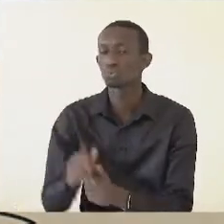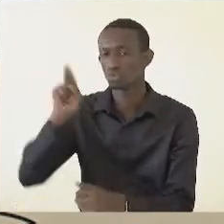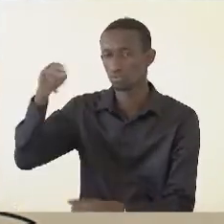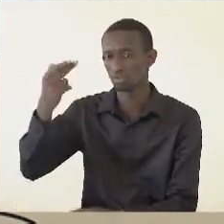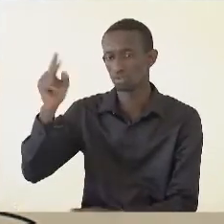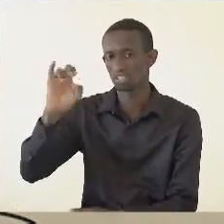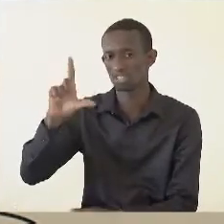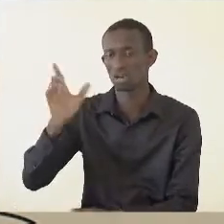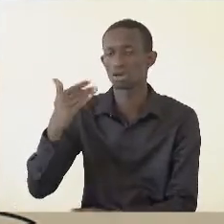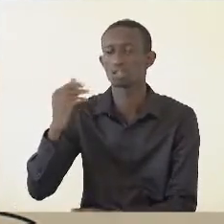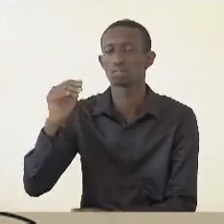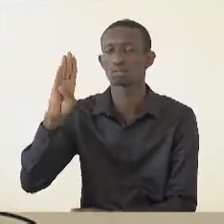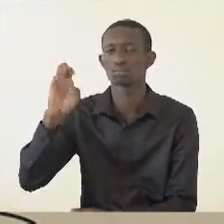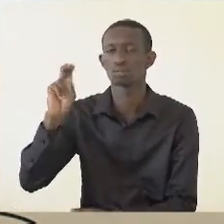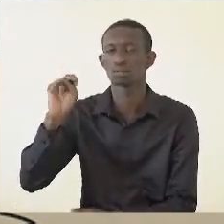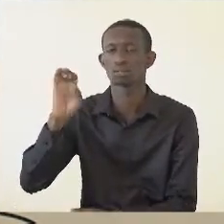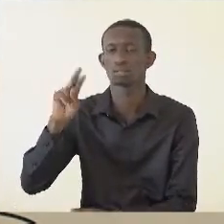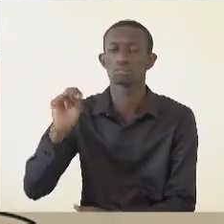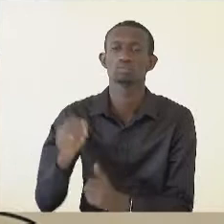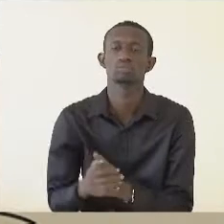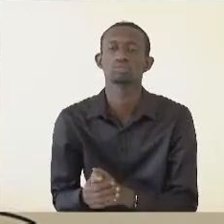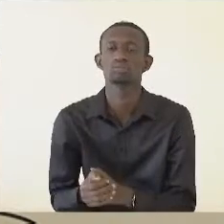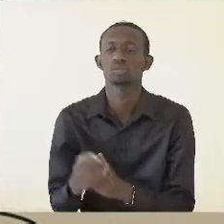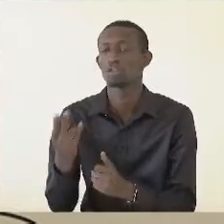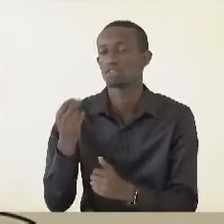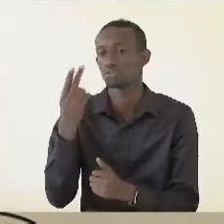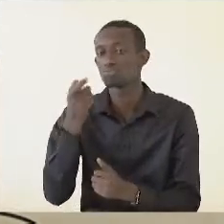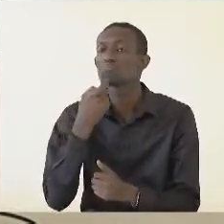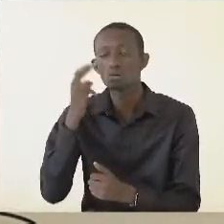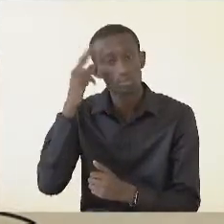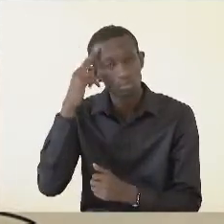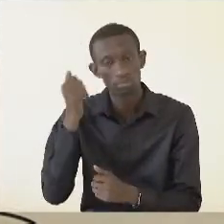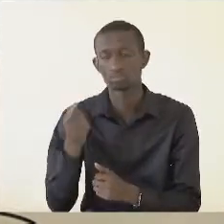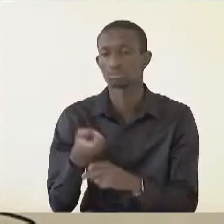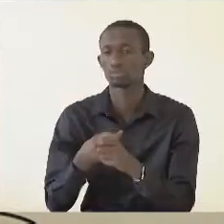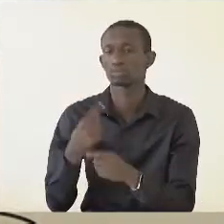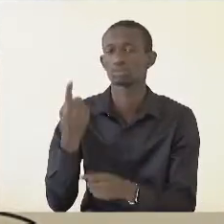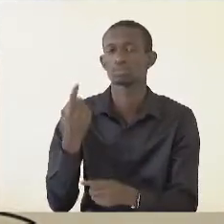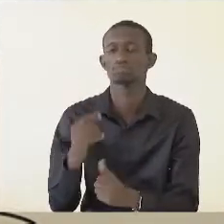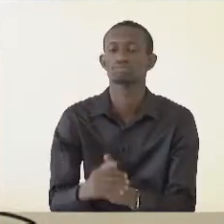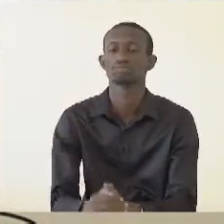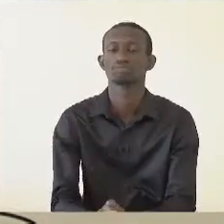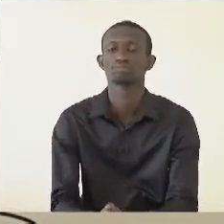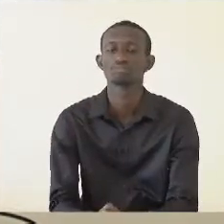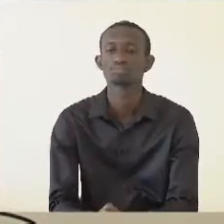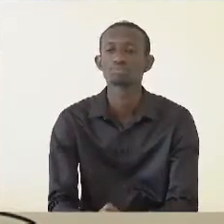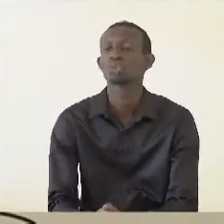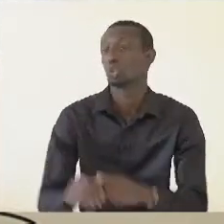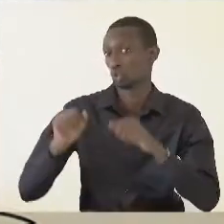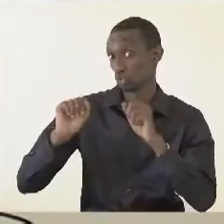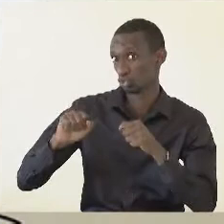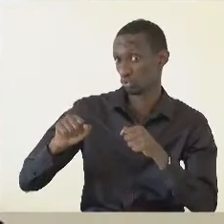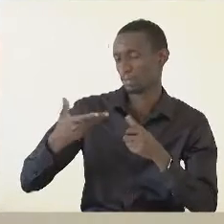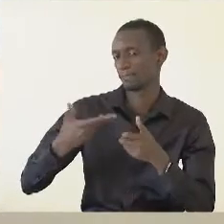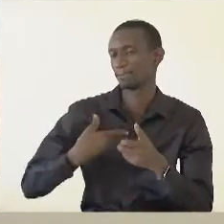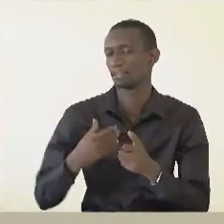2-phenyl benzene carboxylic acid. So you need to remember to put the word carboxylic acid. We may have,